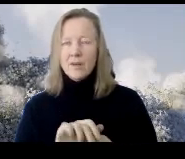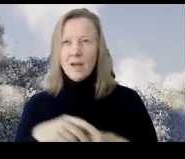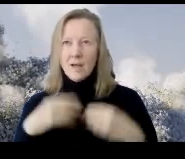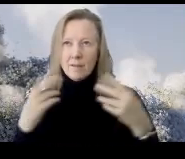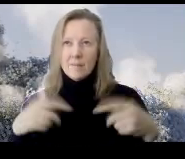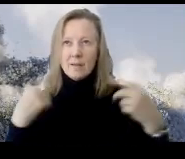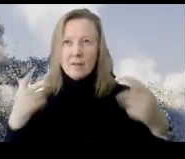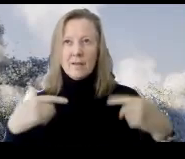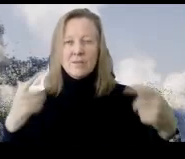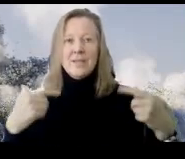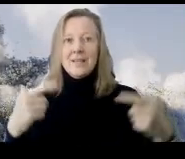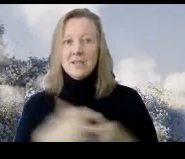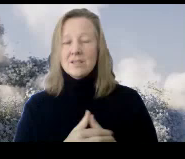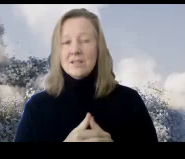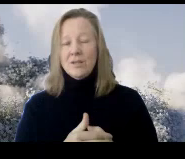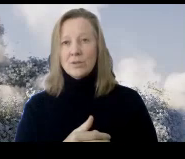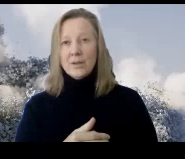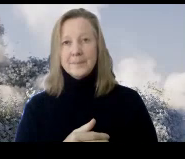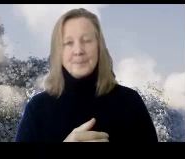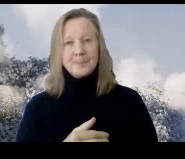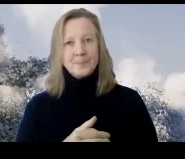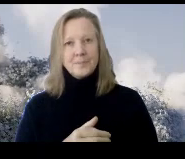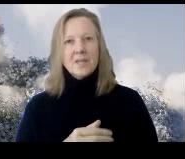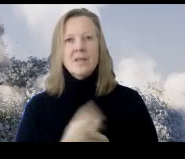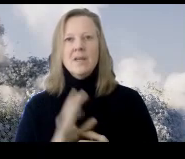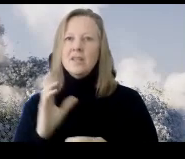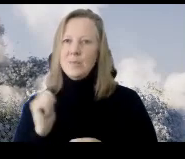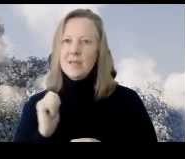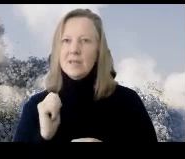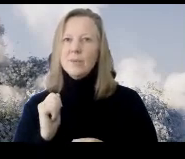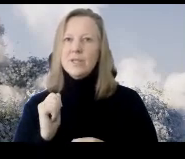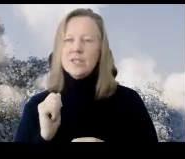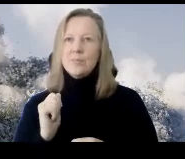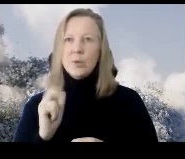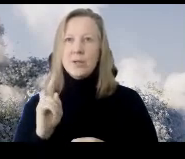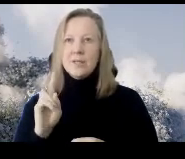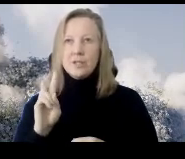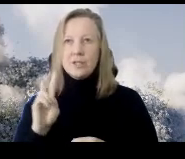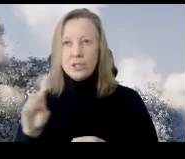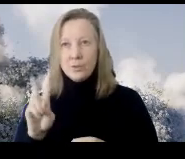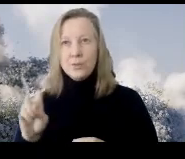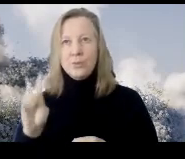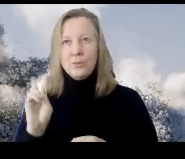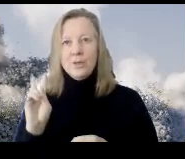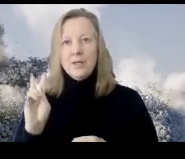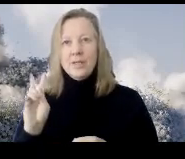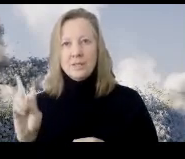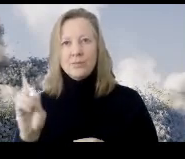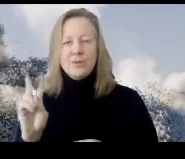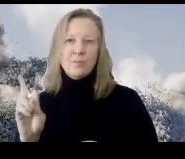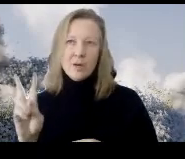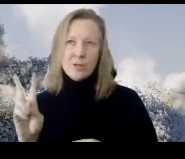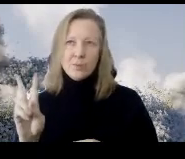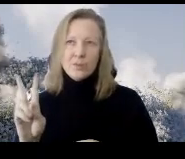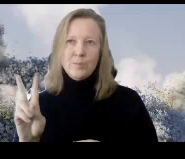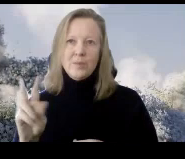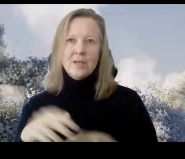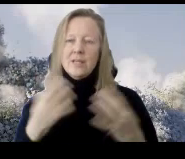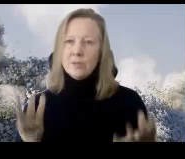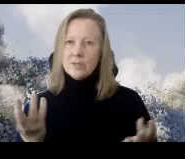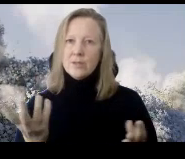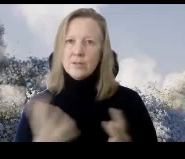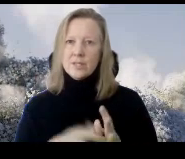of techniques that you can try. Speaking, we just broke into 2 different